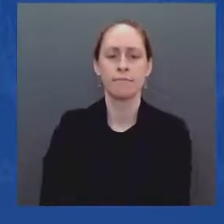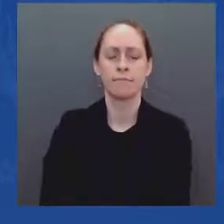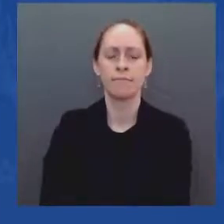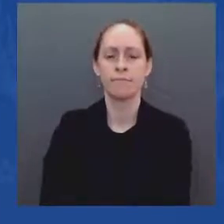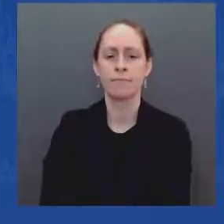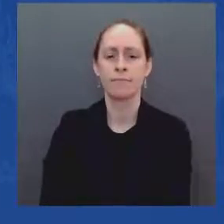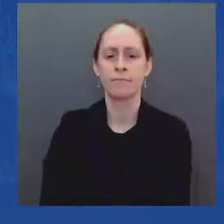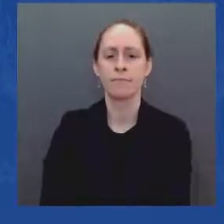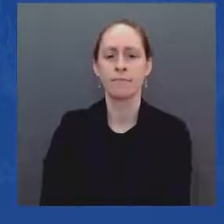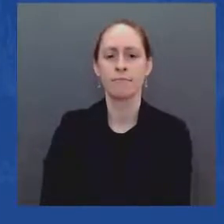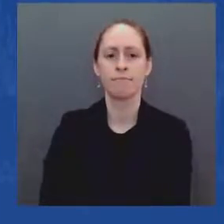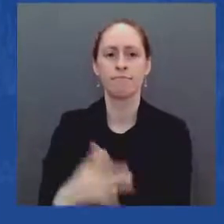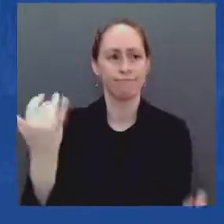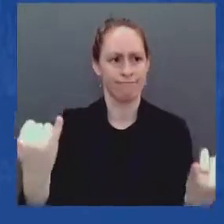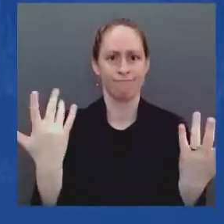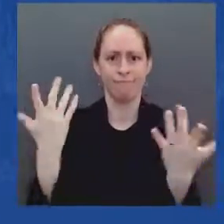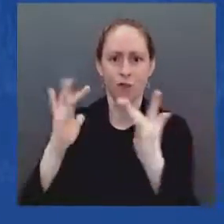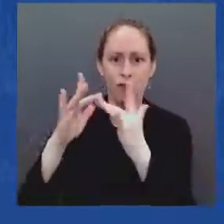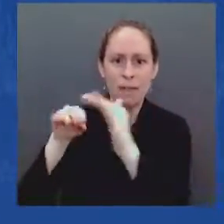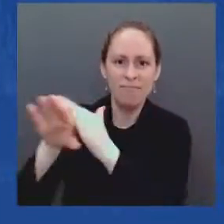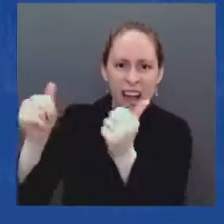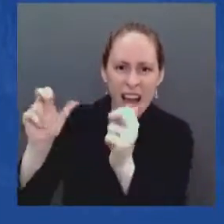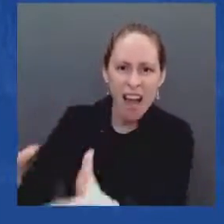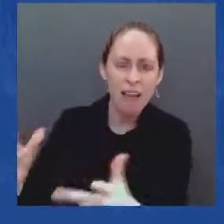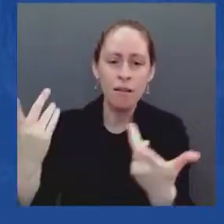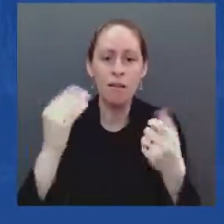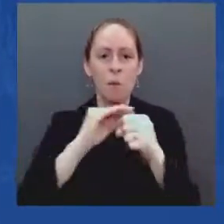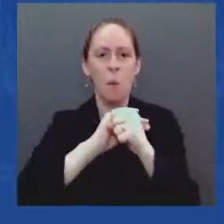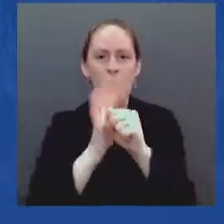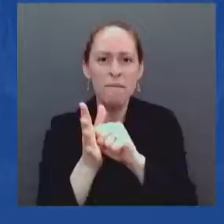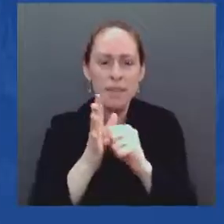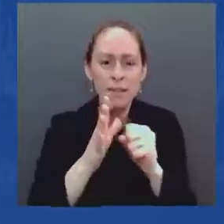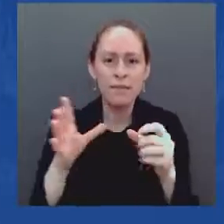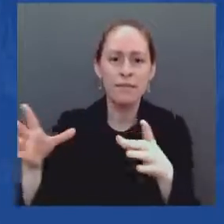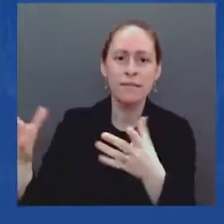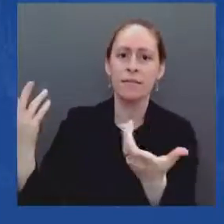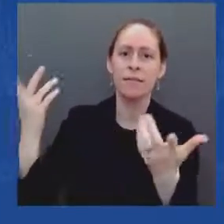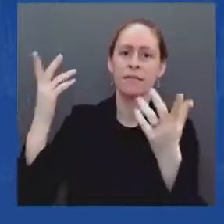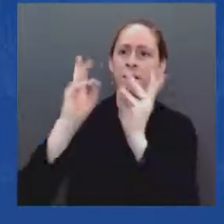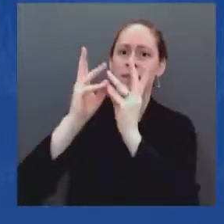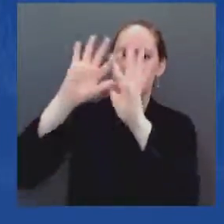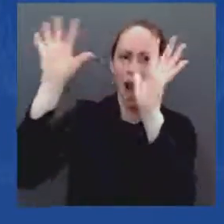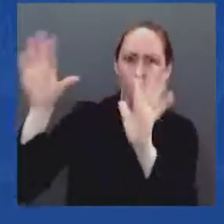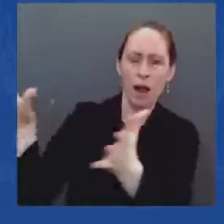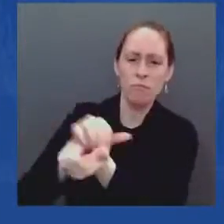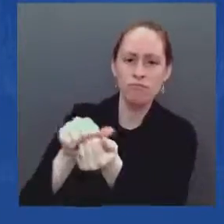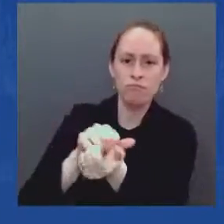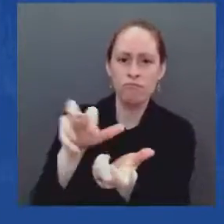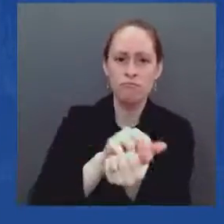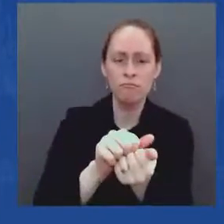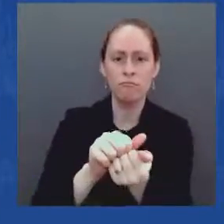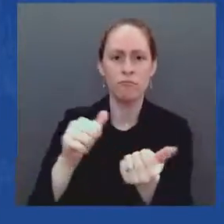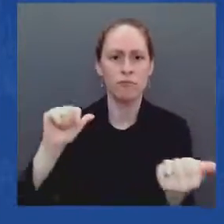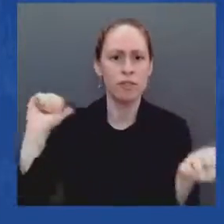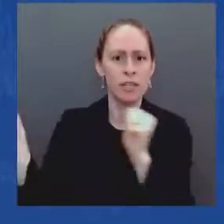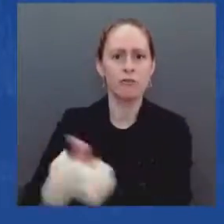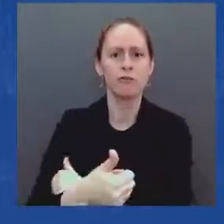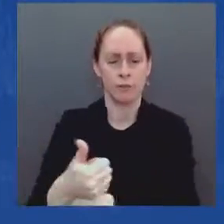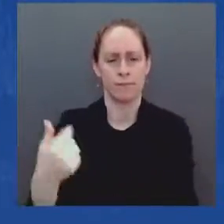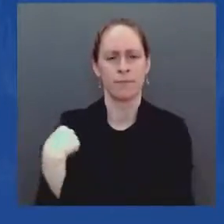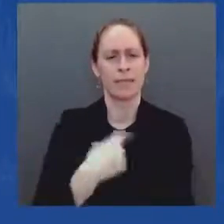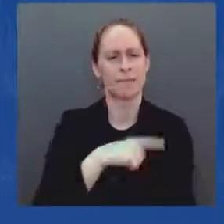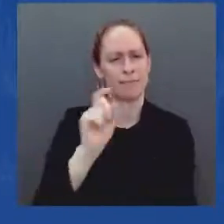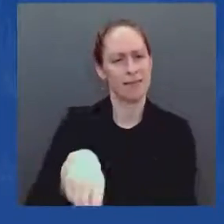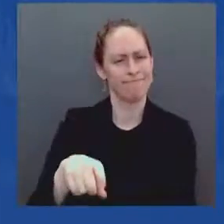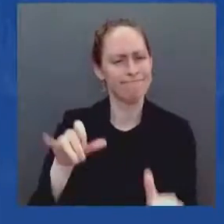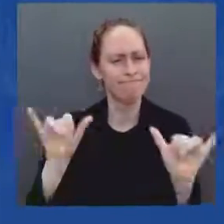And together we will continue to work together as we have over the last 12 months. And with that said, I would